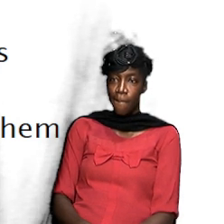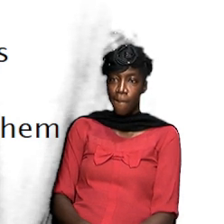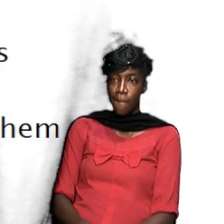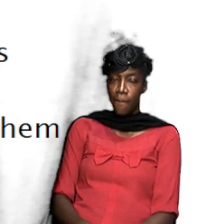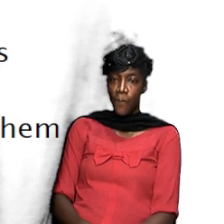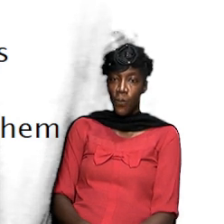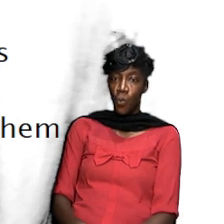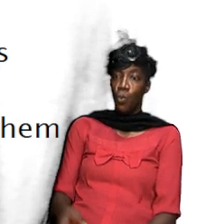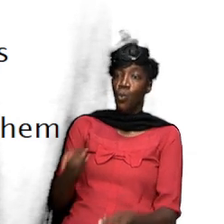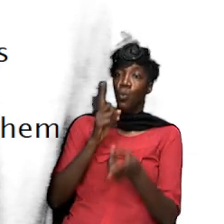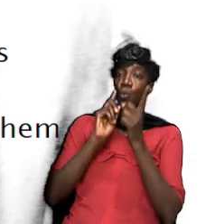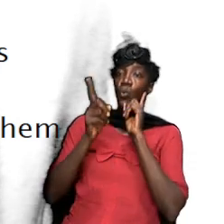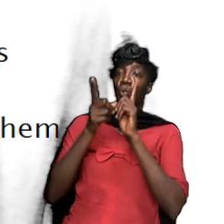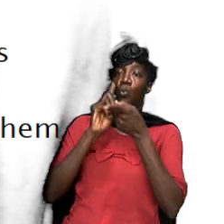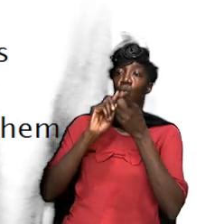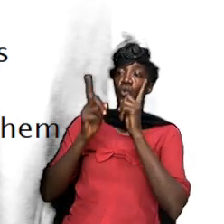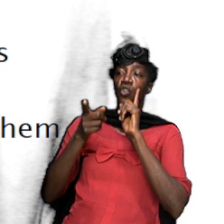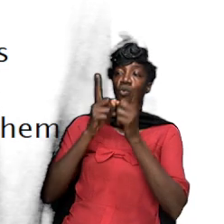Speak